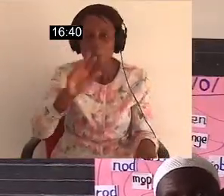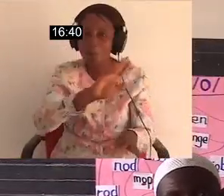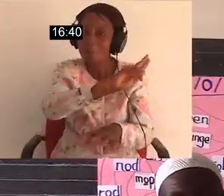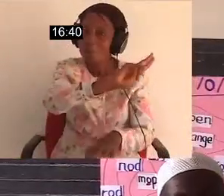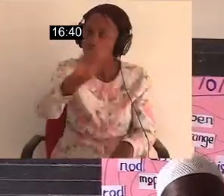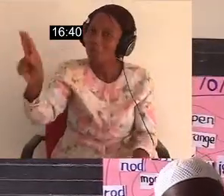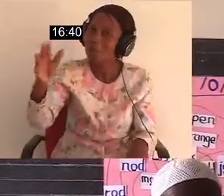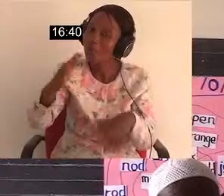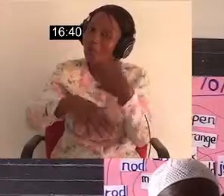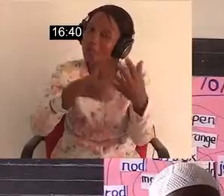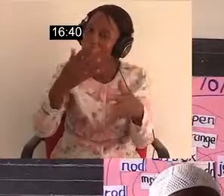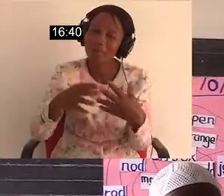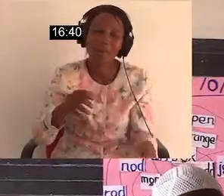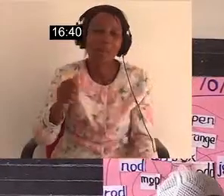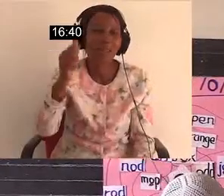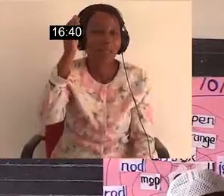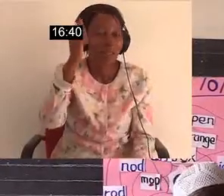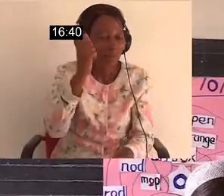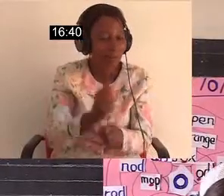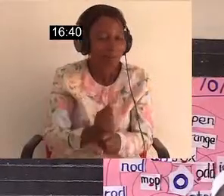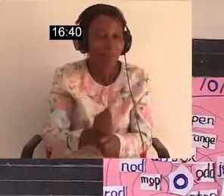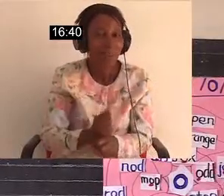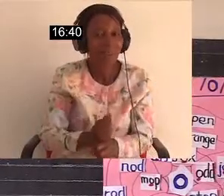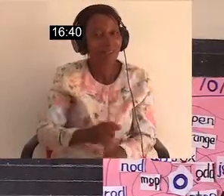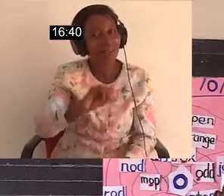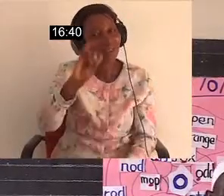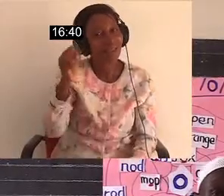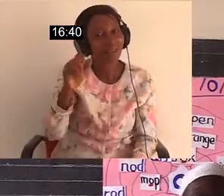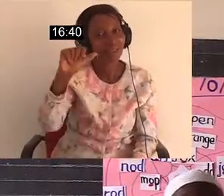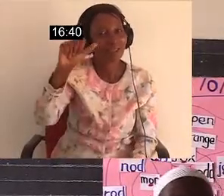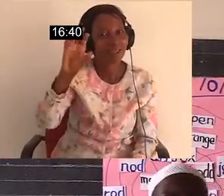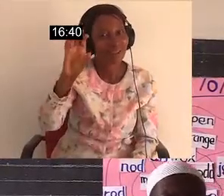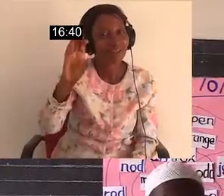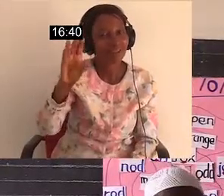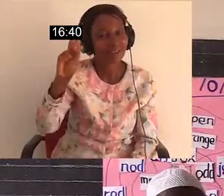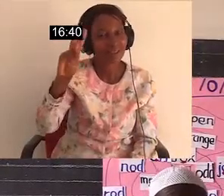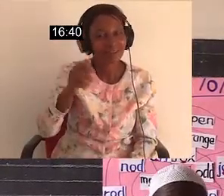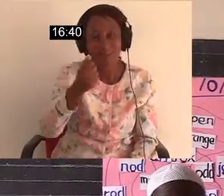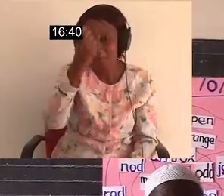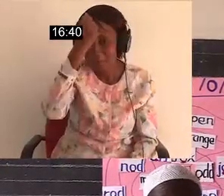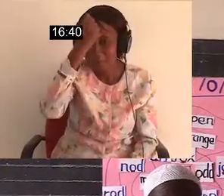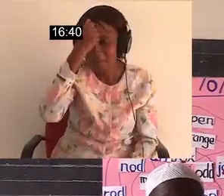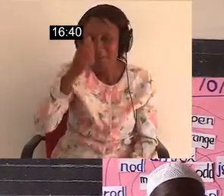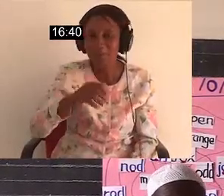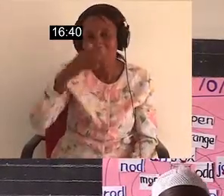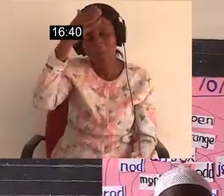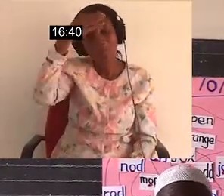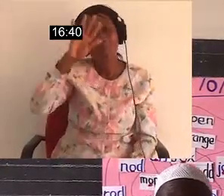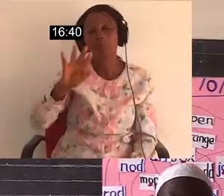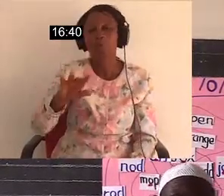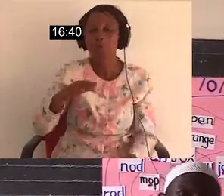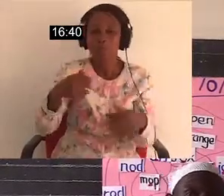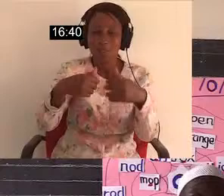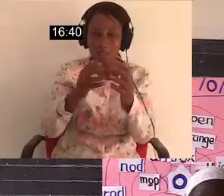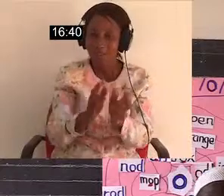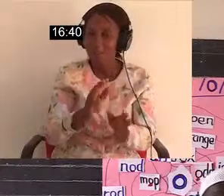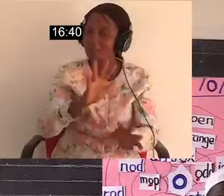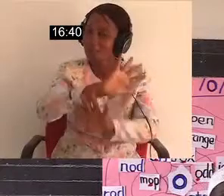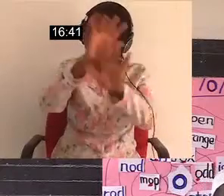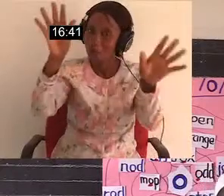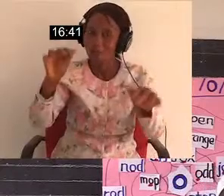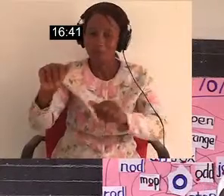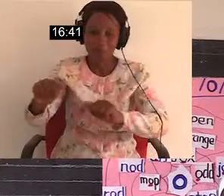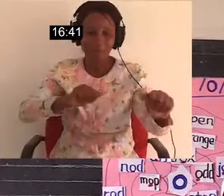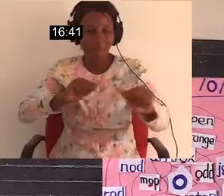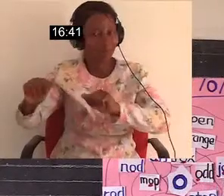play, makes Jack a dull boy. And then when we are in class, we're supposed to be active. We should not be dull.